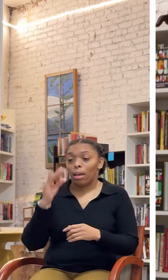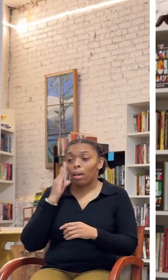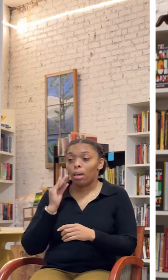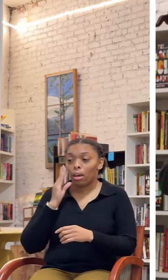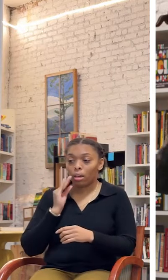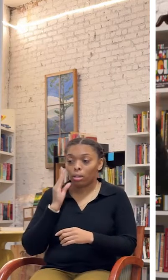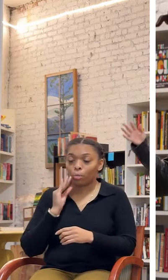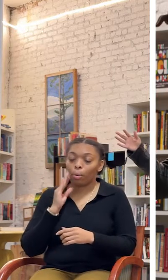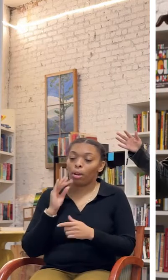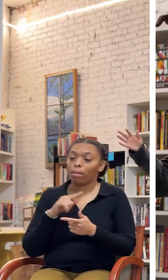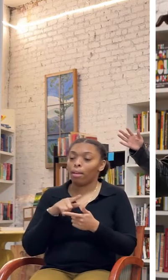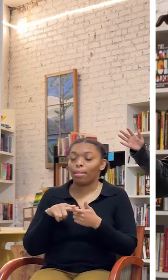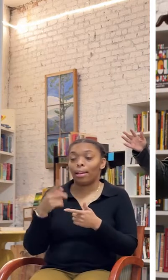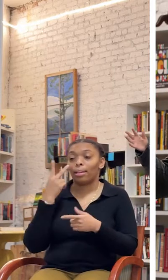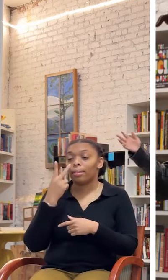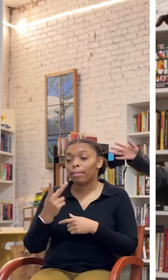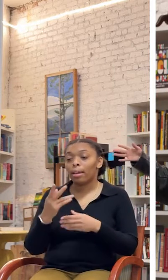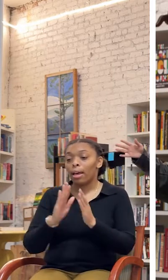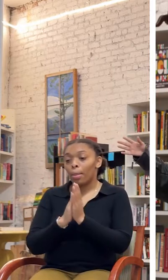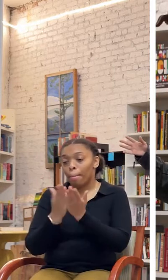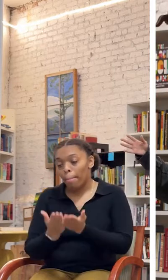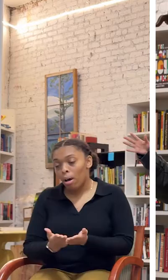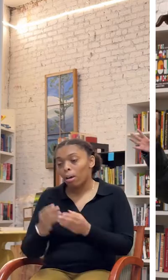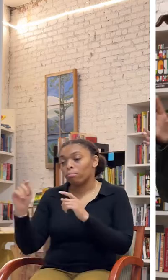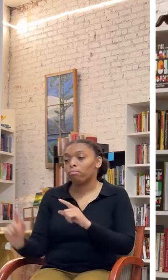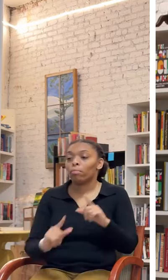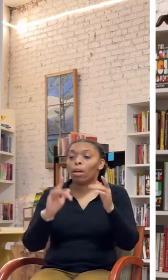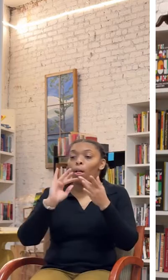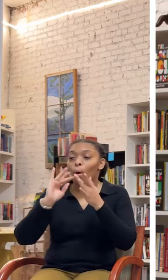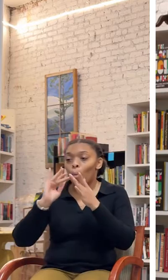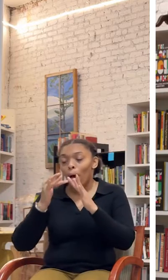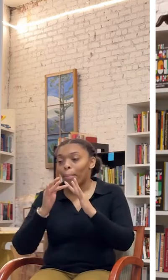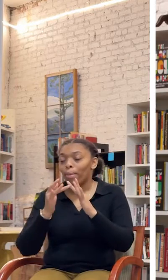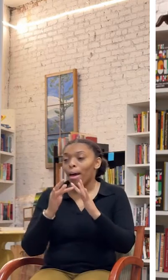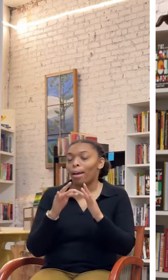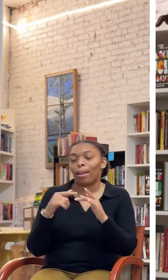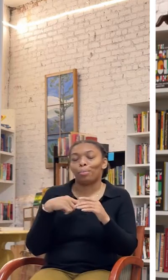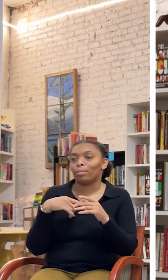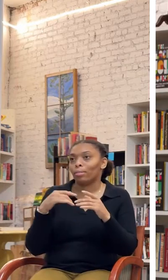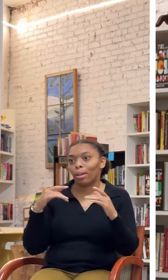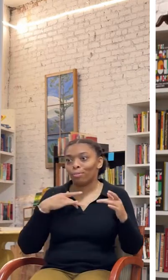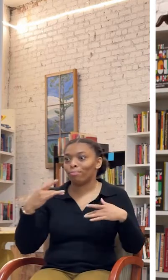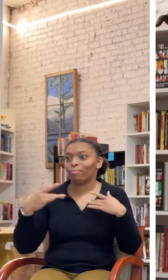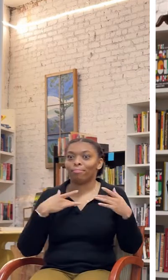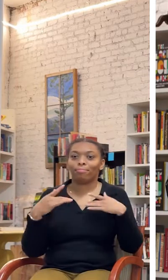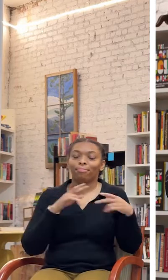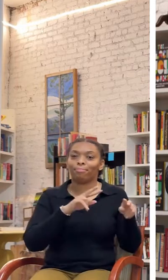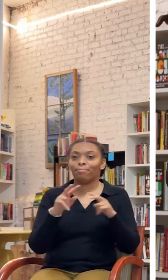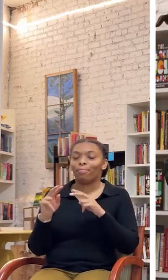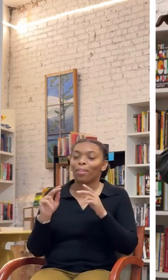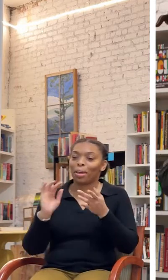experience then become this book and the website, which I was like screaming around my house looking at last night, because